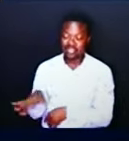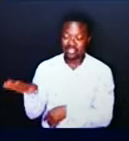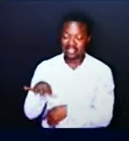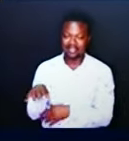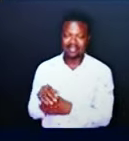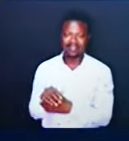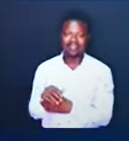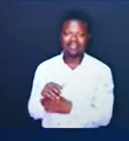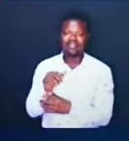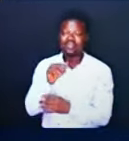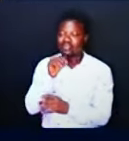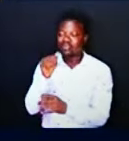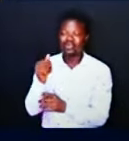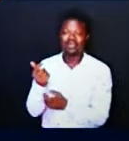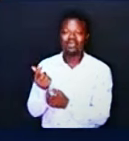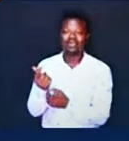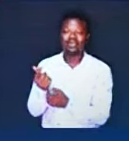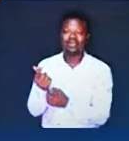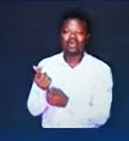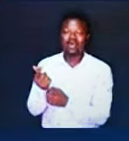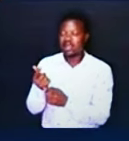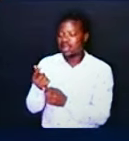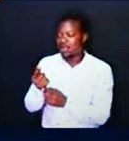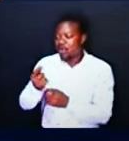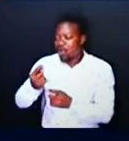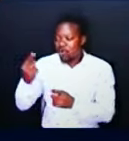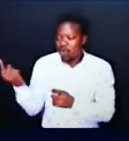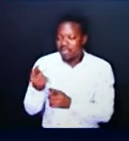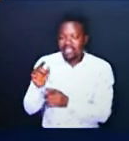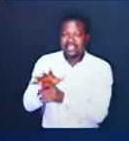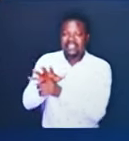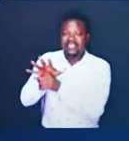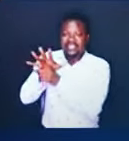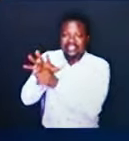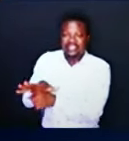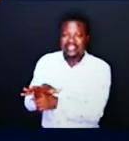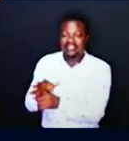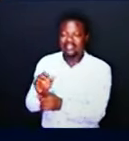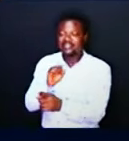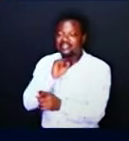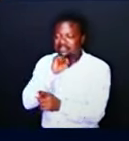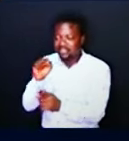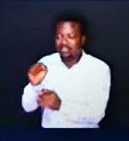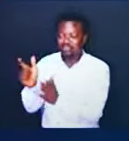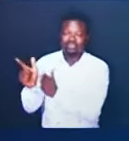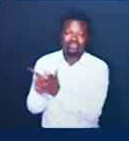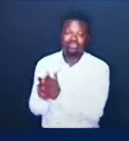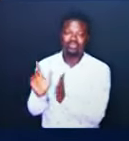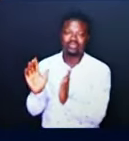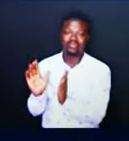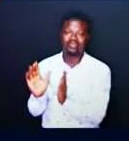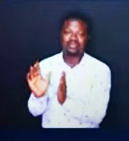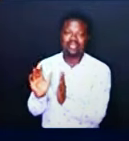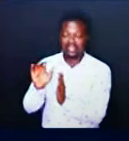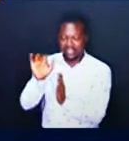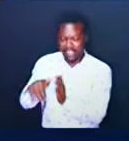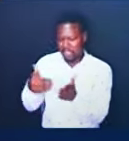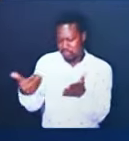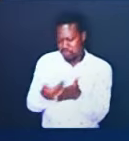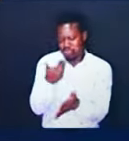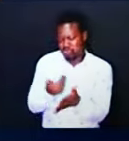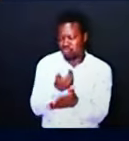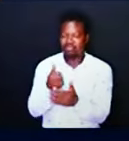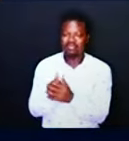longer be under the law. This one very new, but the Jews were struggling to accept that, but it is